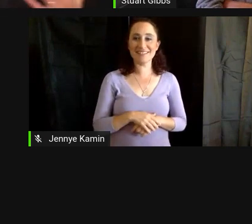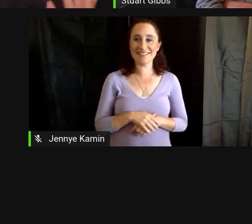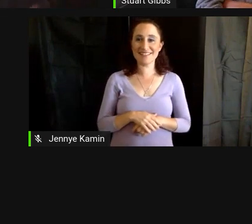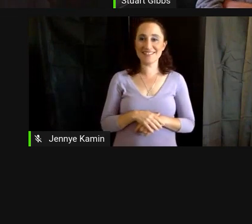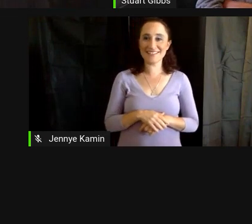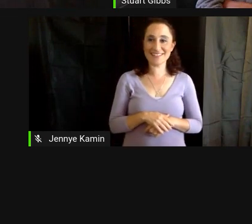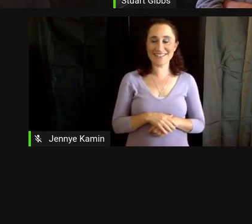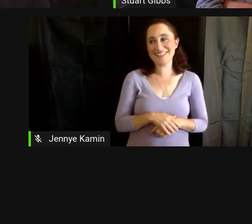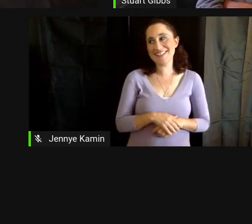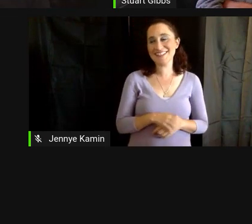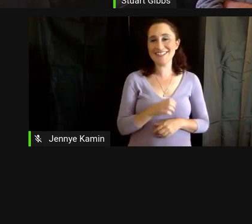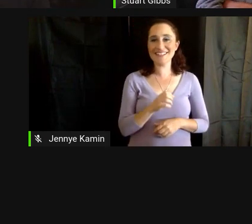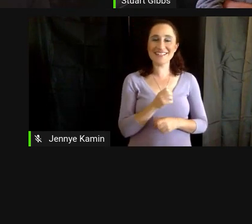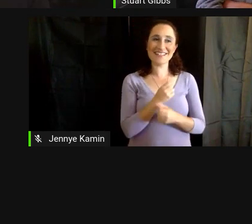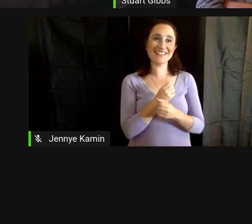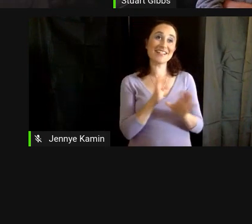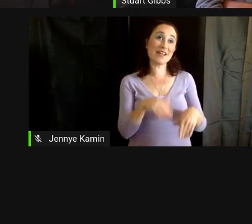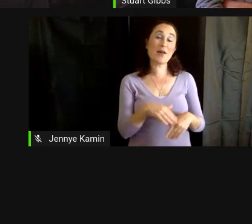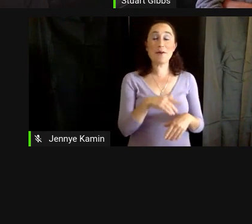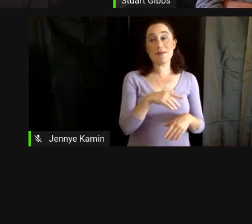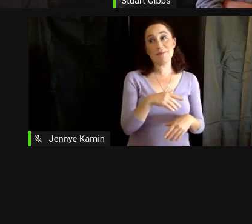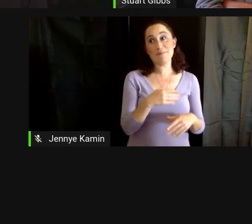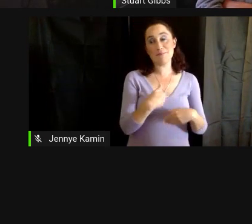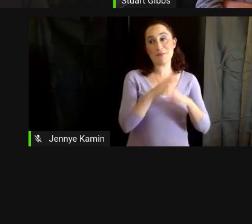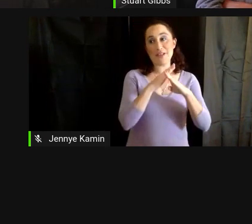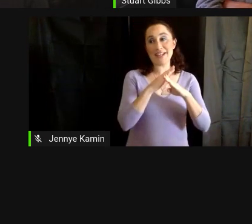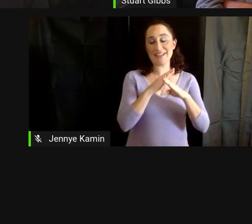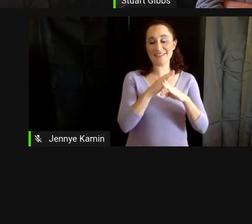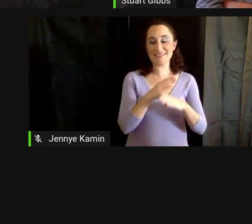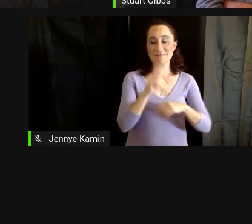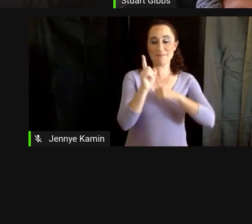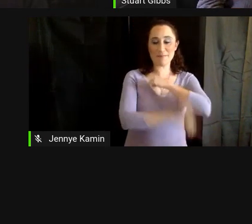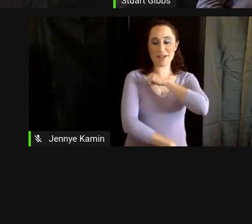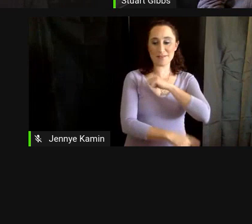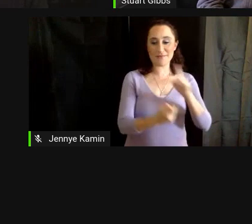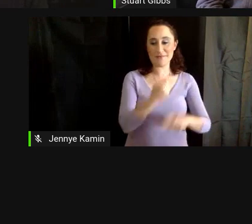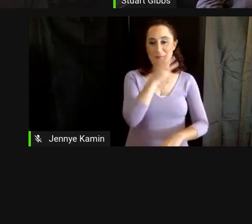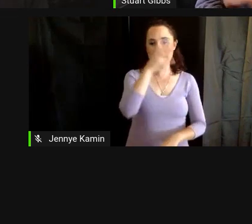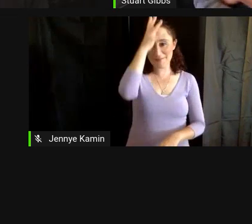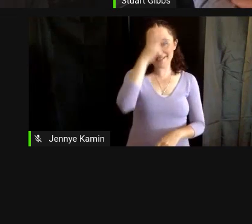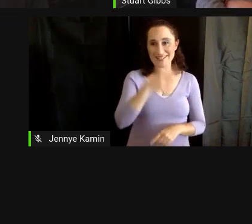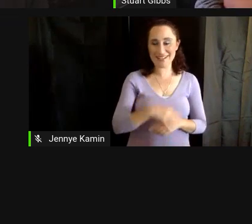to save his own day, because otherwise his parents would have grounded him, much like those turnips were in the ground.